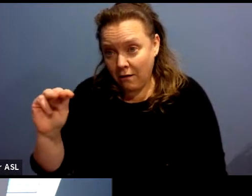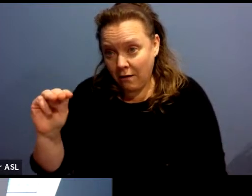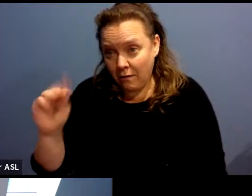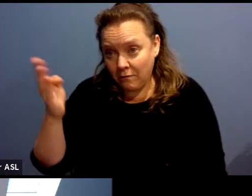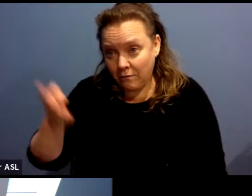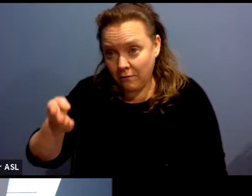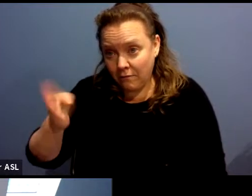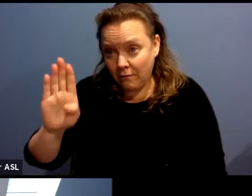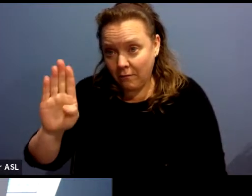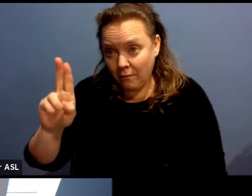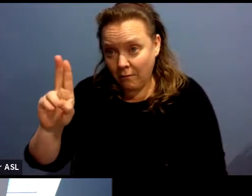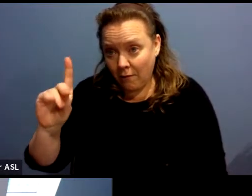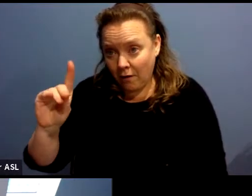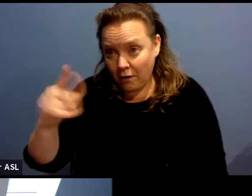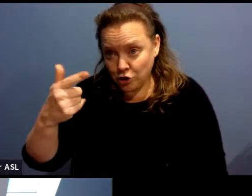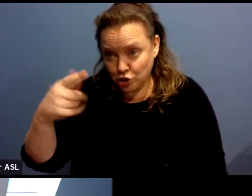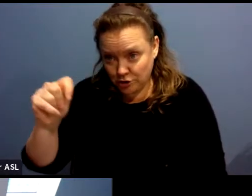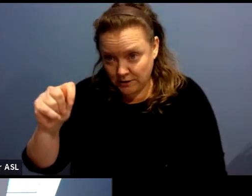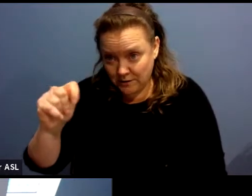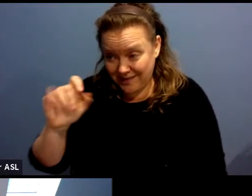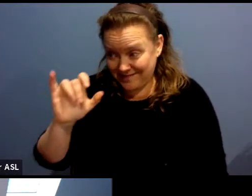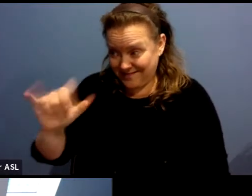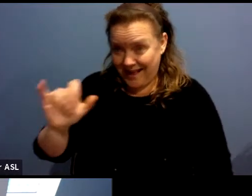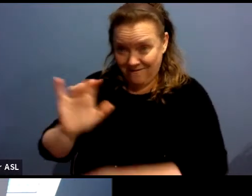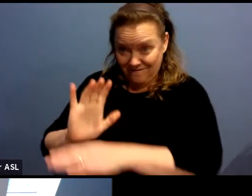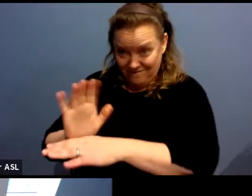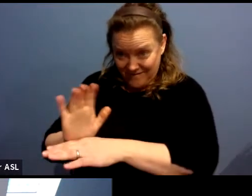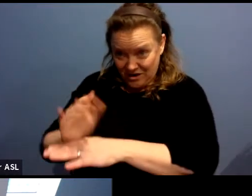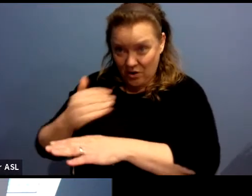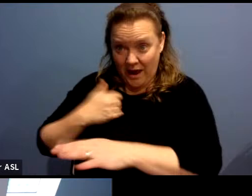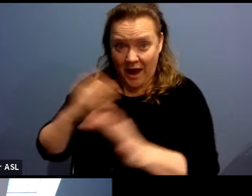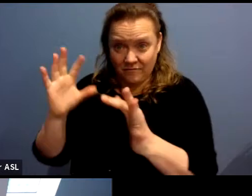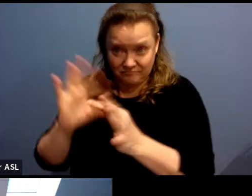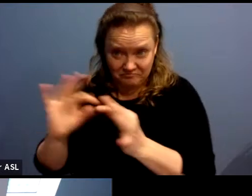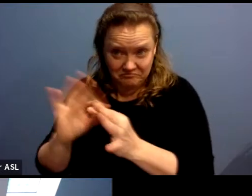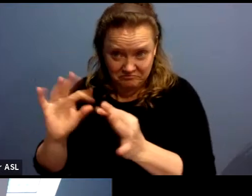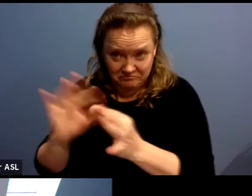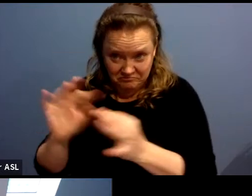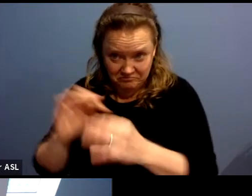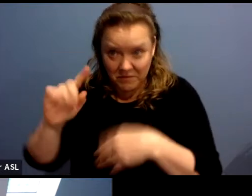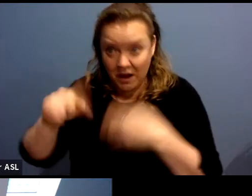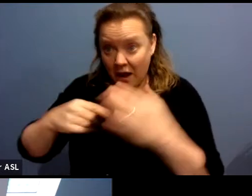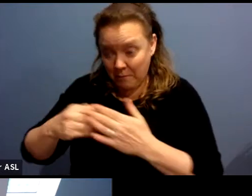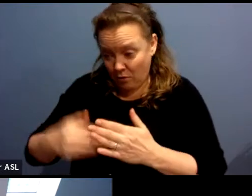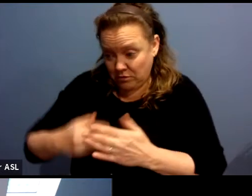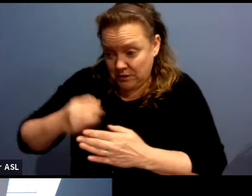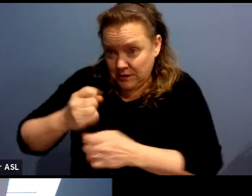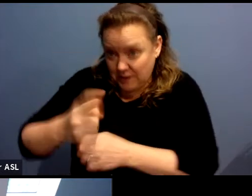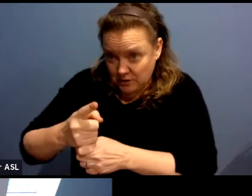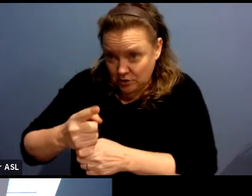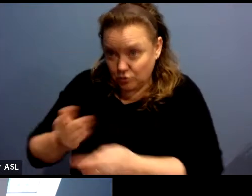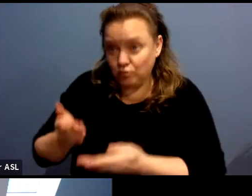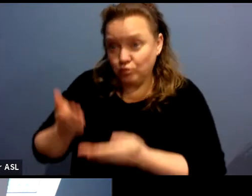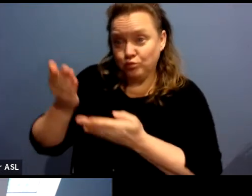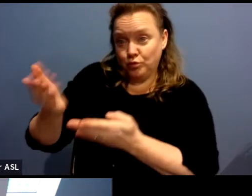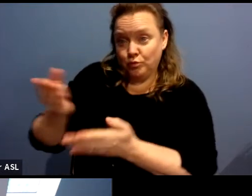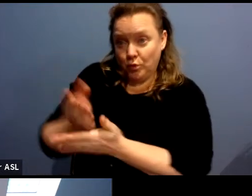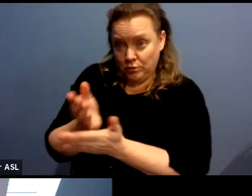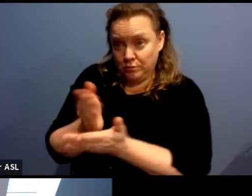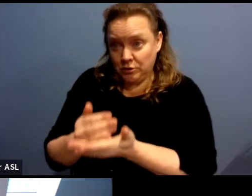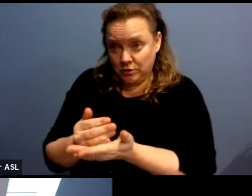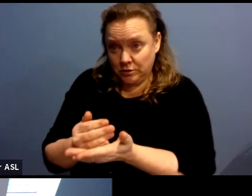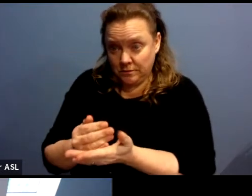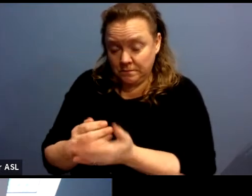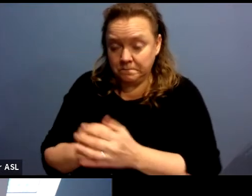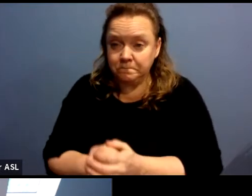wmata.com/budget that provides an overview of next year's proposed budget. However, before we begin the